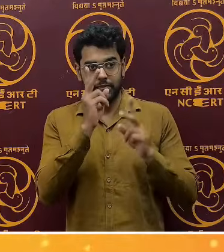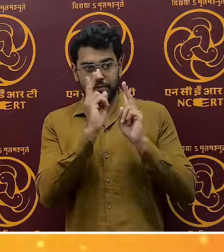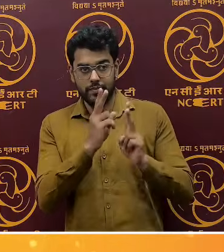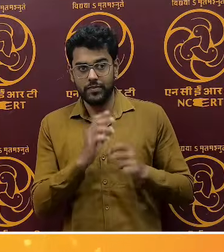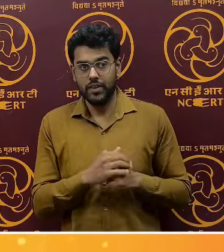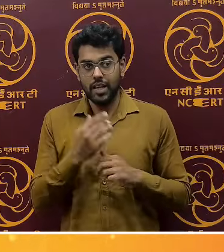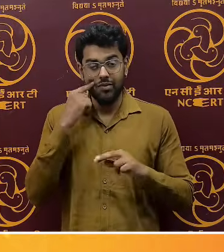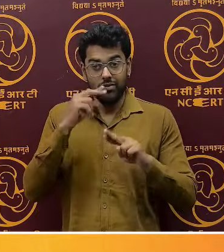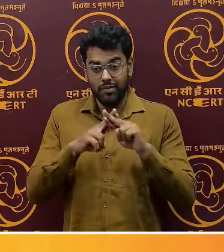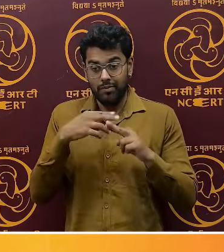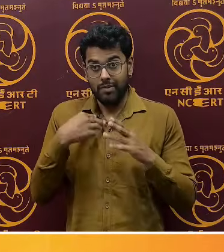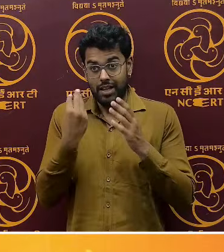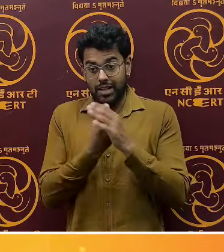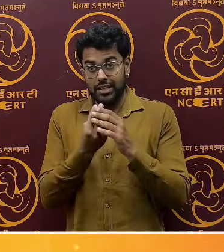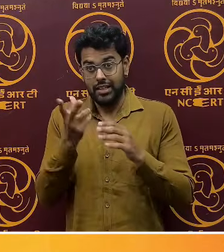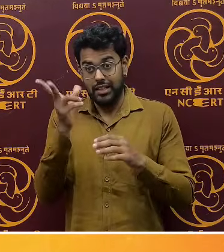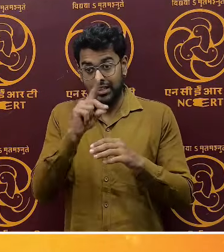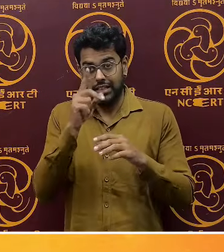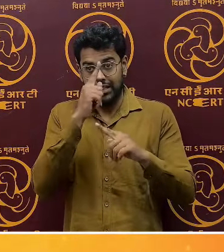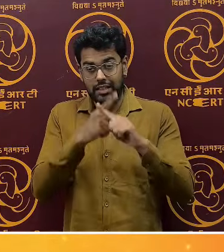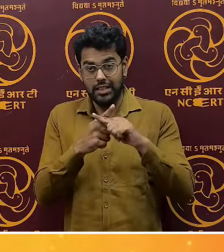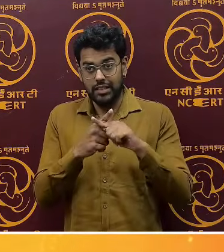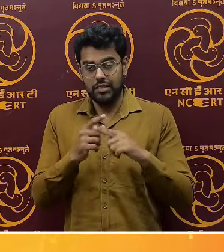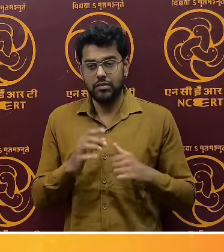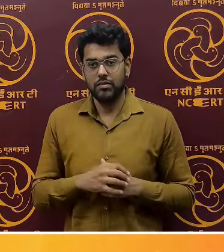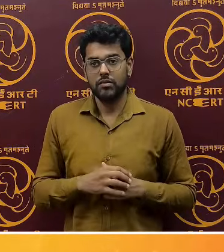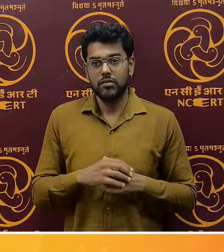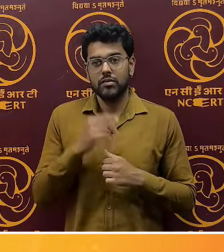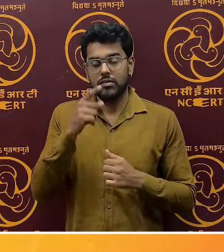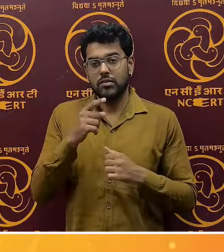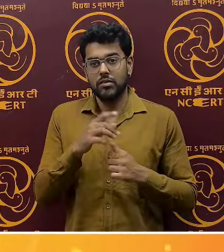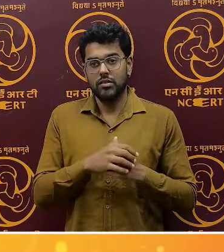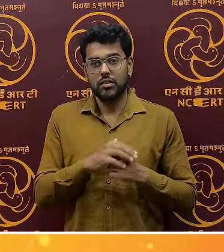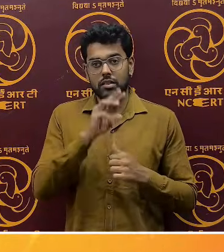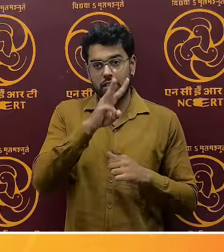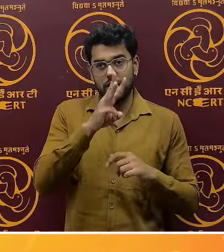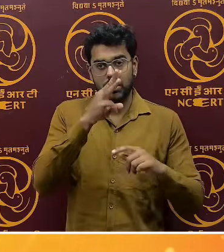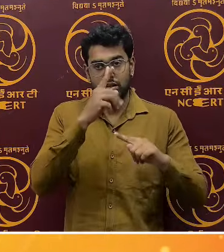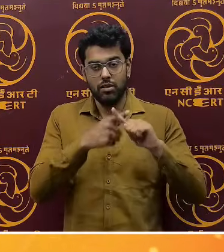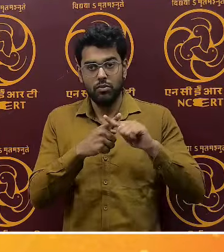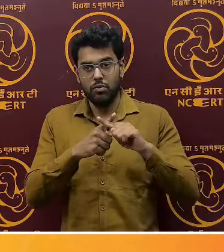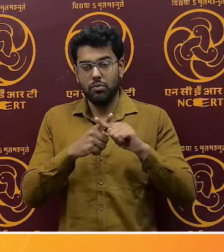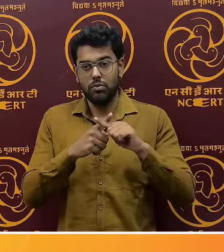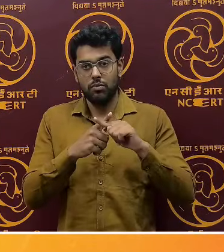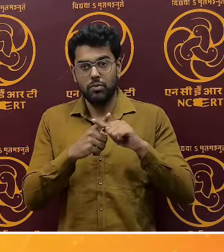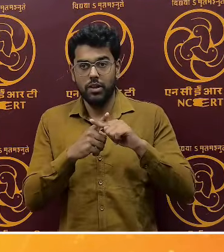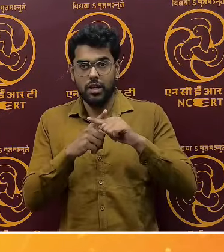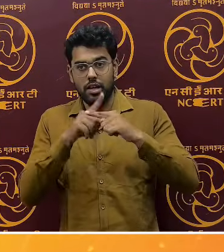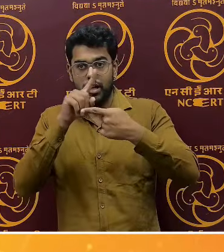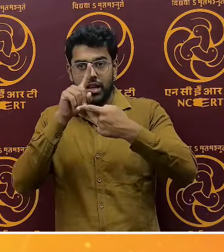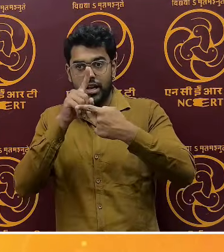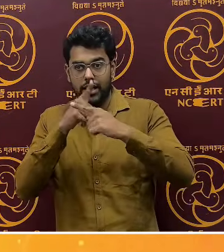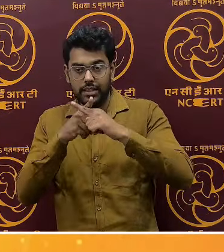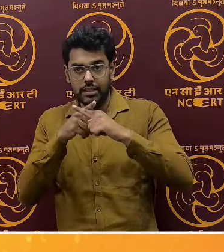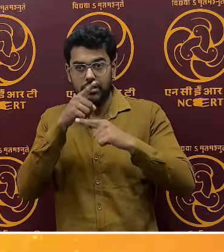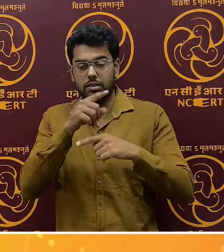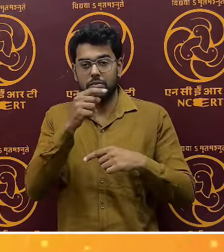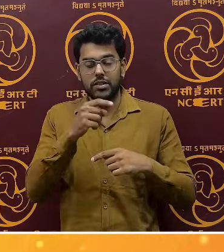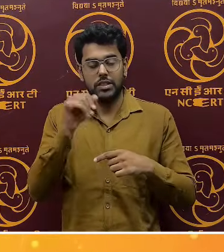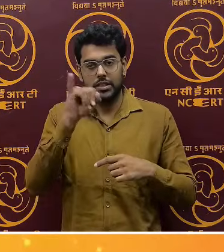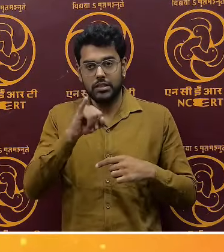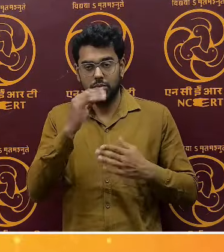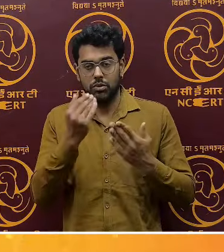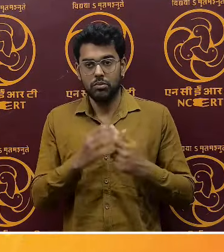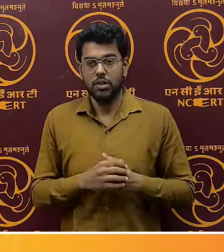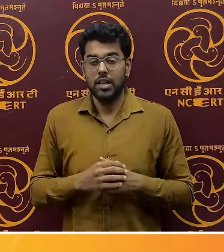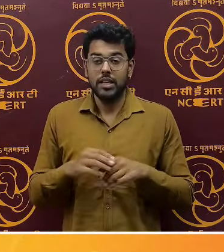because if I again multiply by 3, it will become 3 into x means 3x, and 3 into 2 equal to 6. Similarly, if